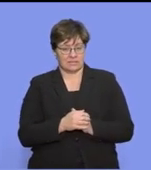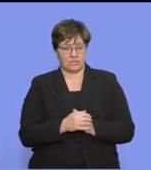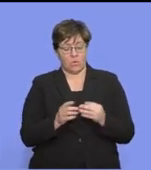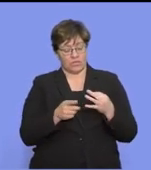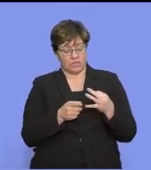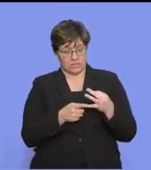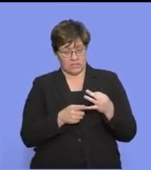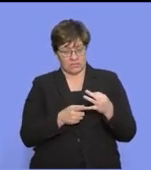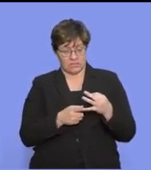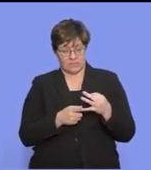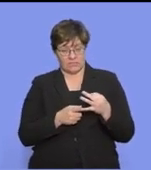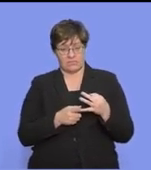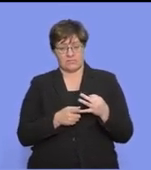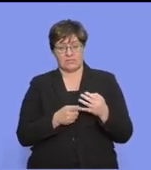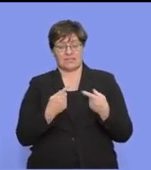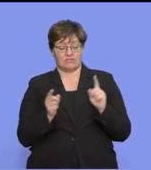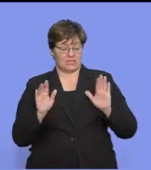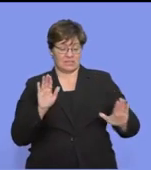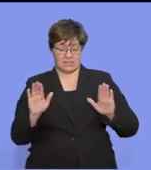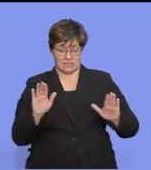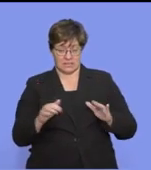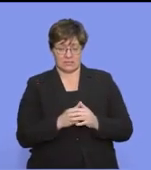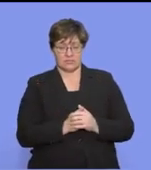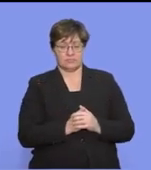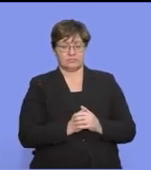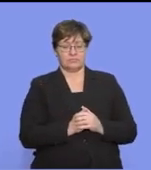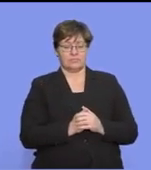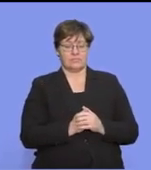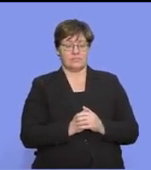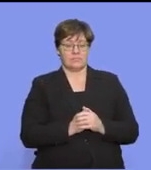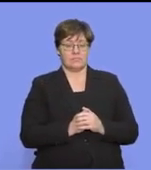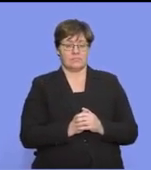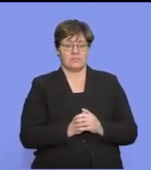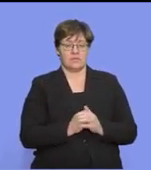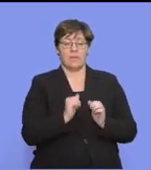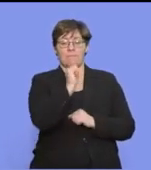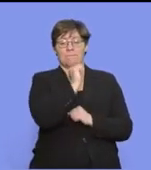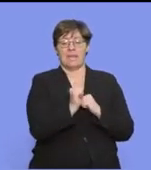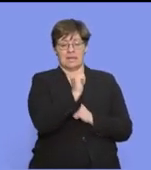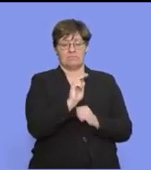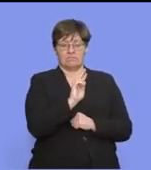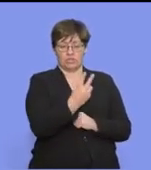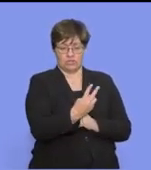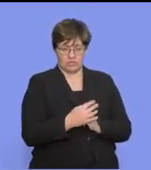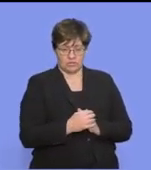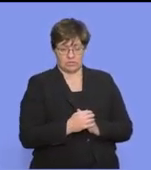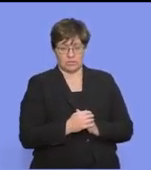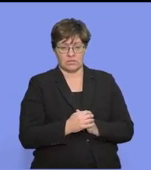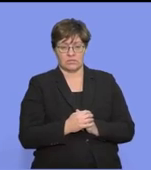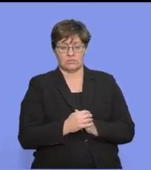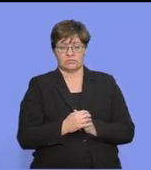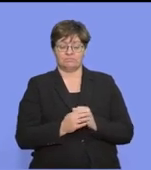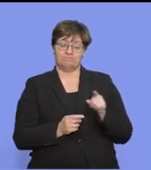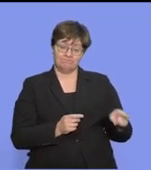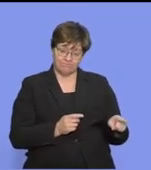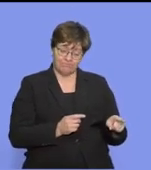All right, and then the last, or the third point of the difference between Lamarck and Darwin is the